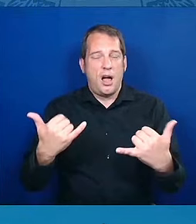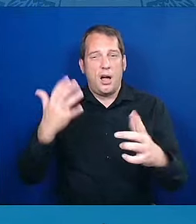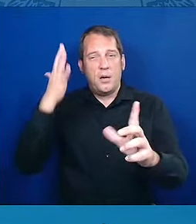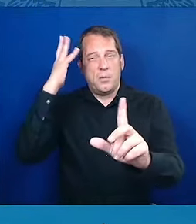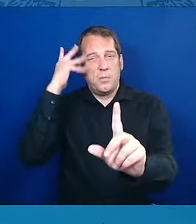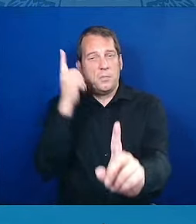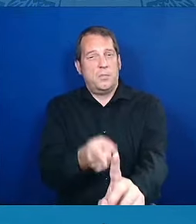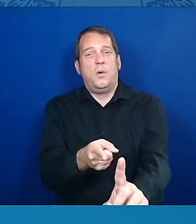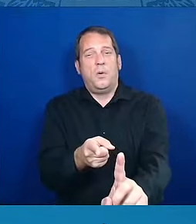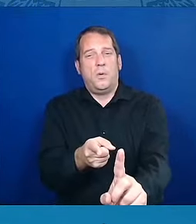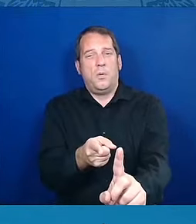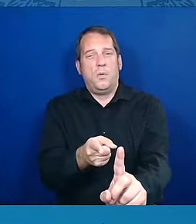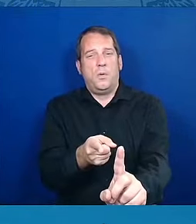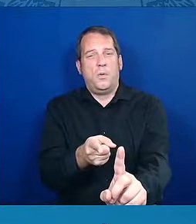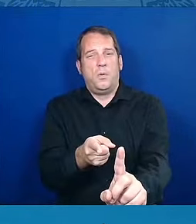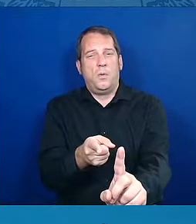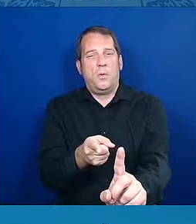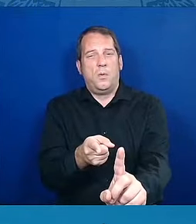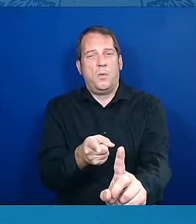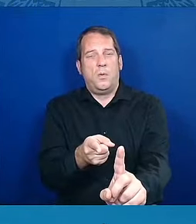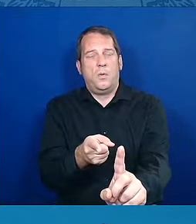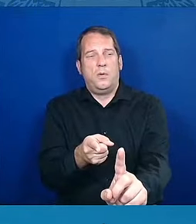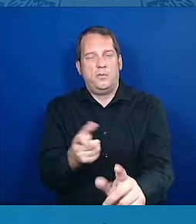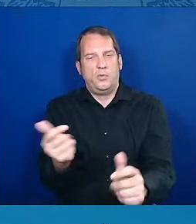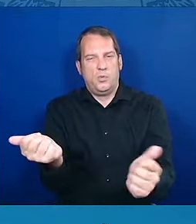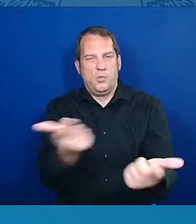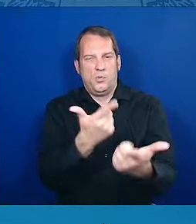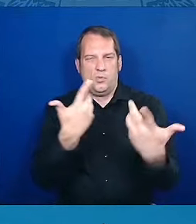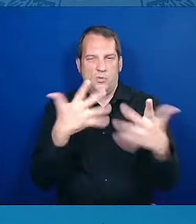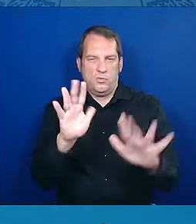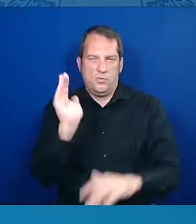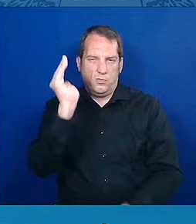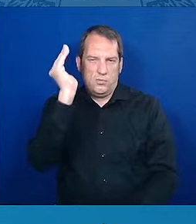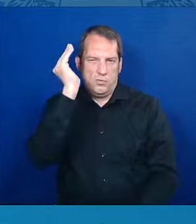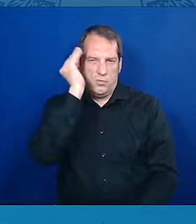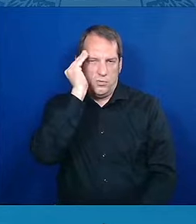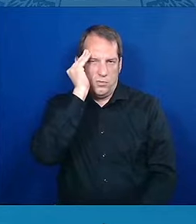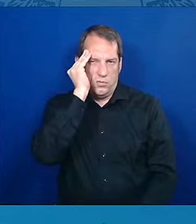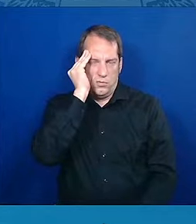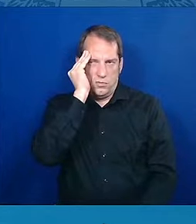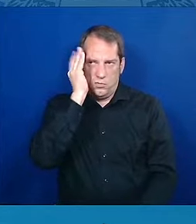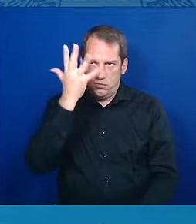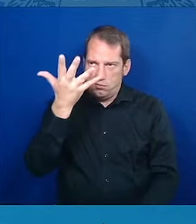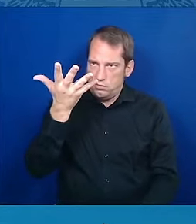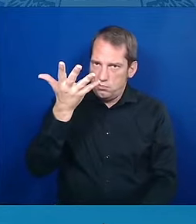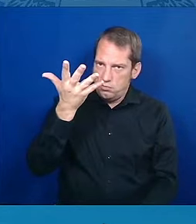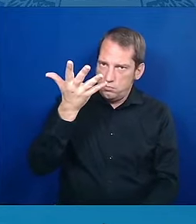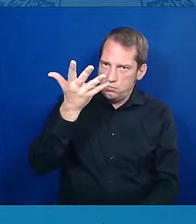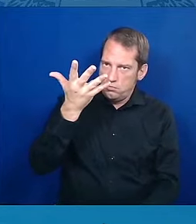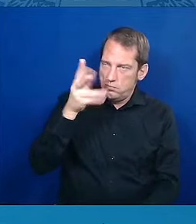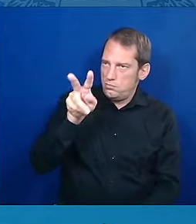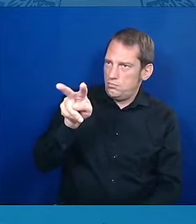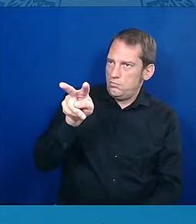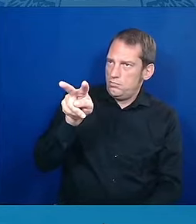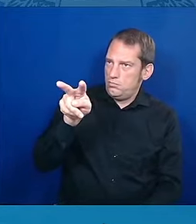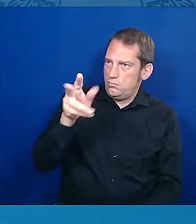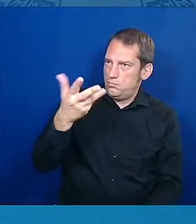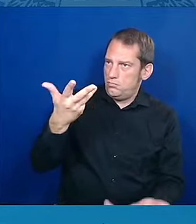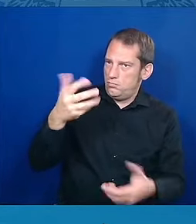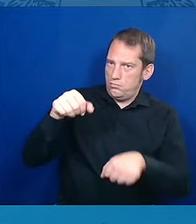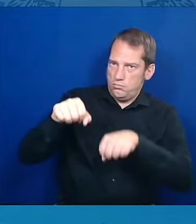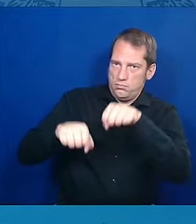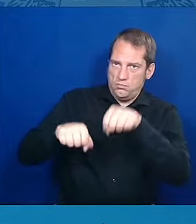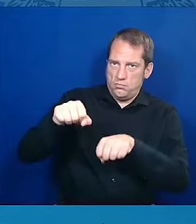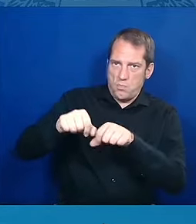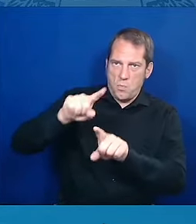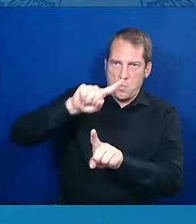our country face a question. That question being, what kind of country do